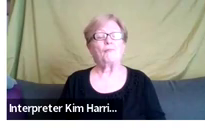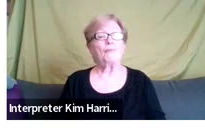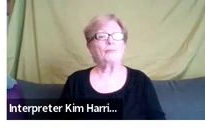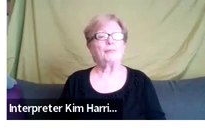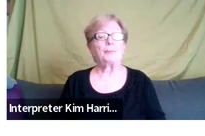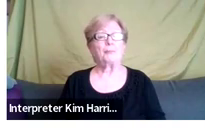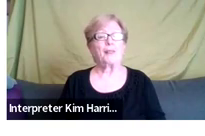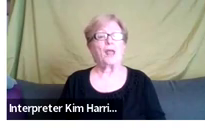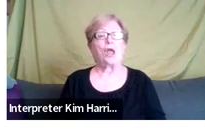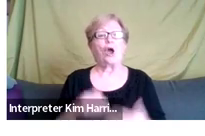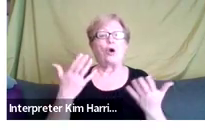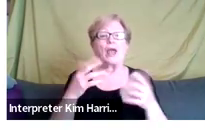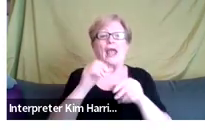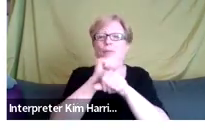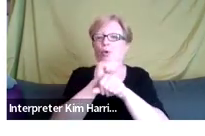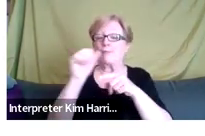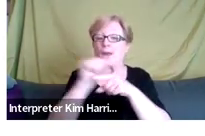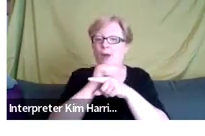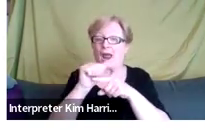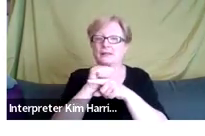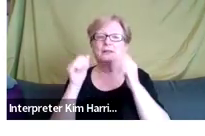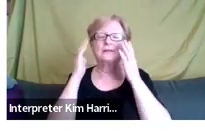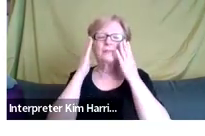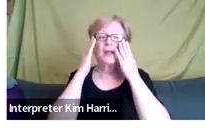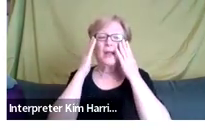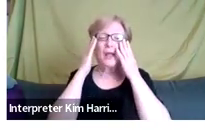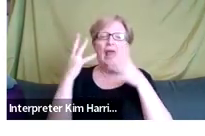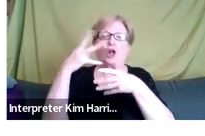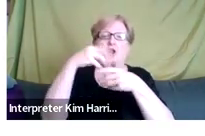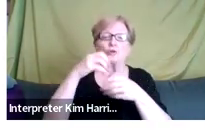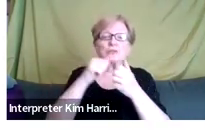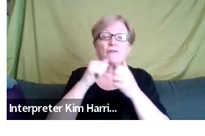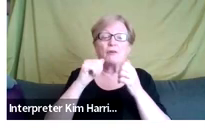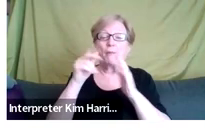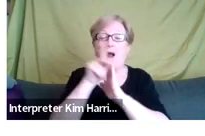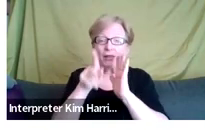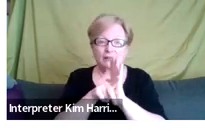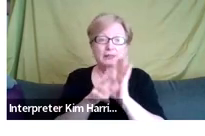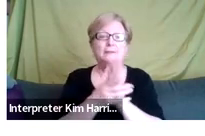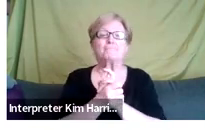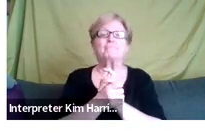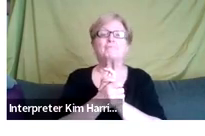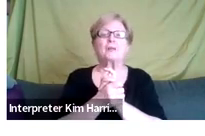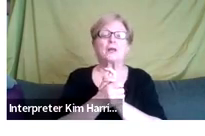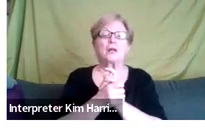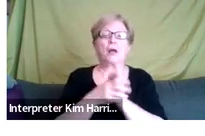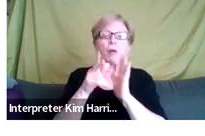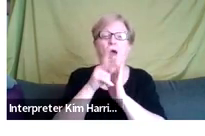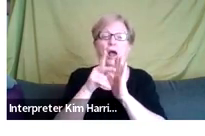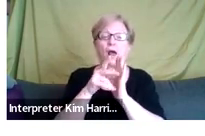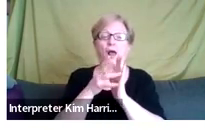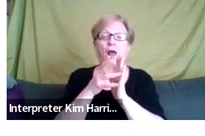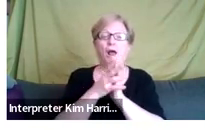Okay, employment practices. Inclusive policies and our employment